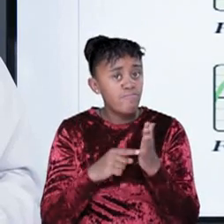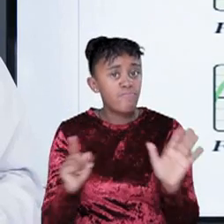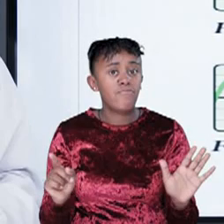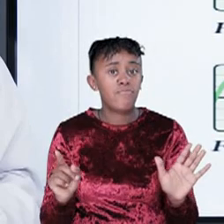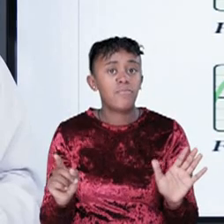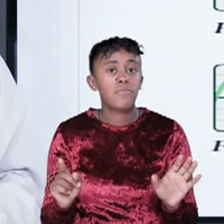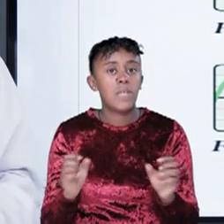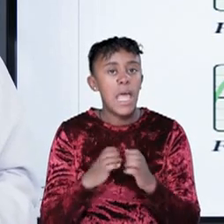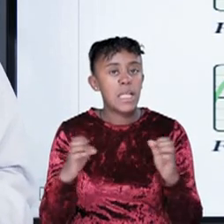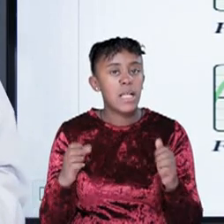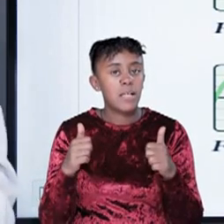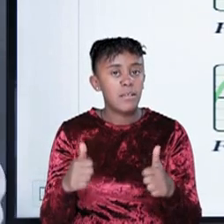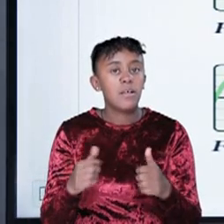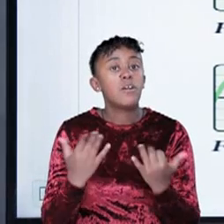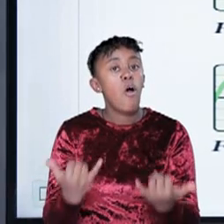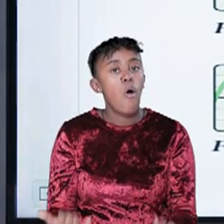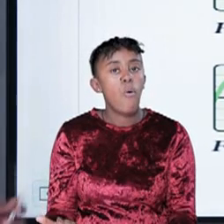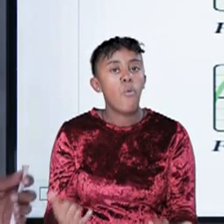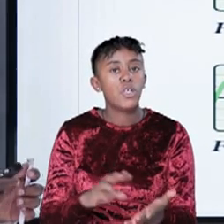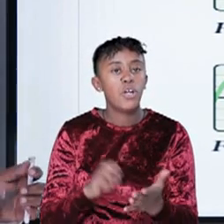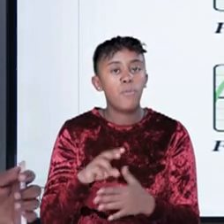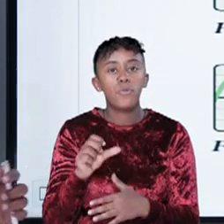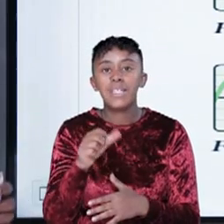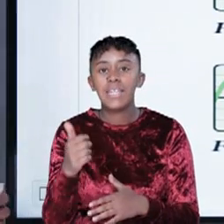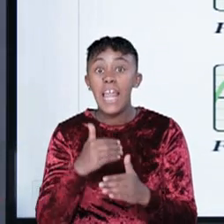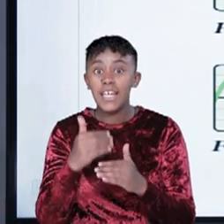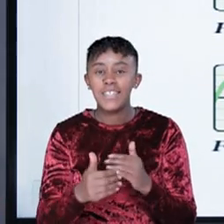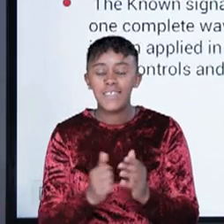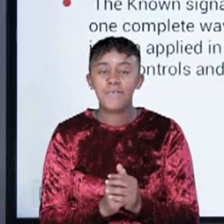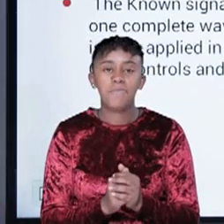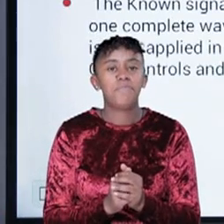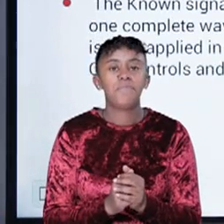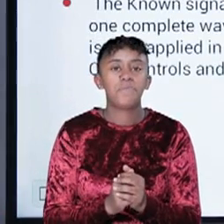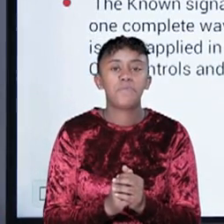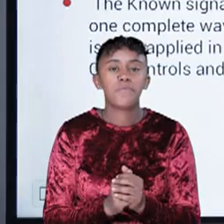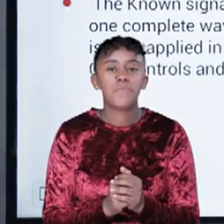oscilloscope? Excellent. Now let us jump to the next.